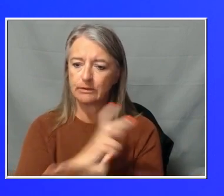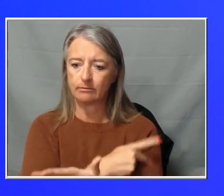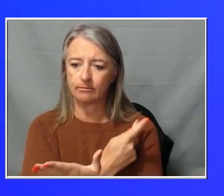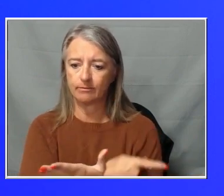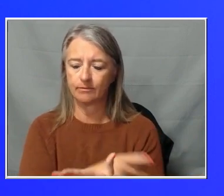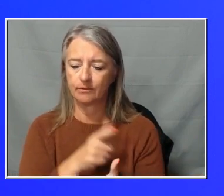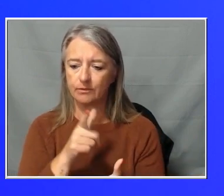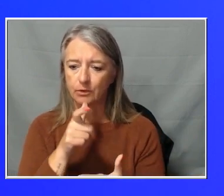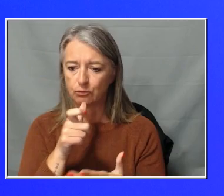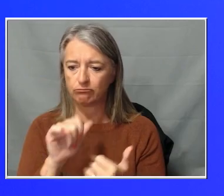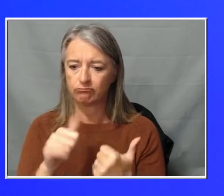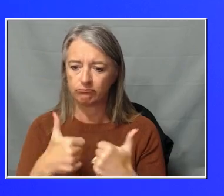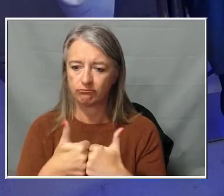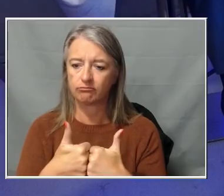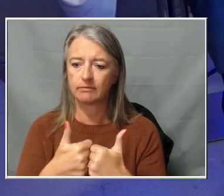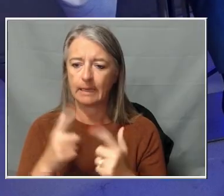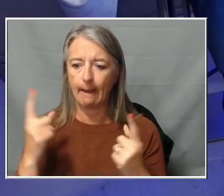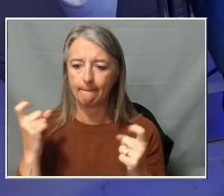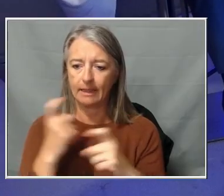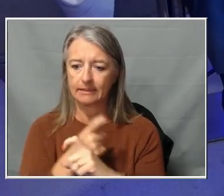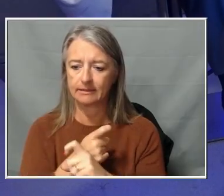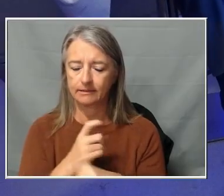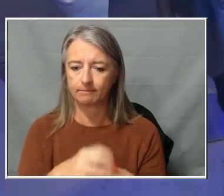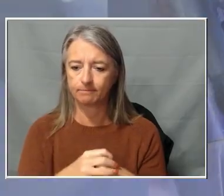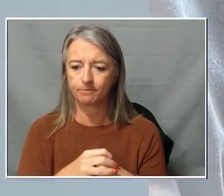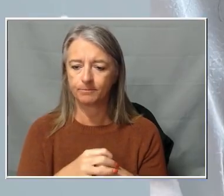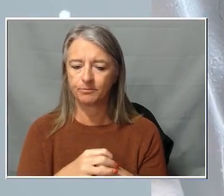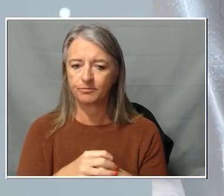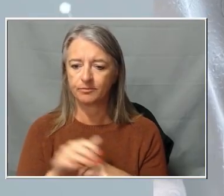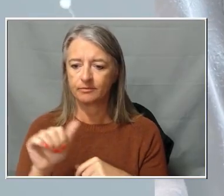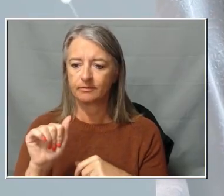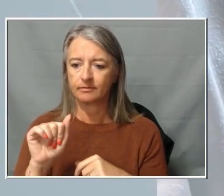this challenging and complex. And Amanda, you shared some photos showing the